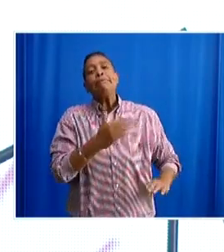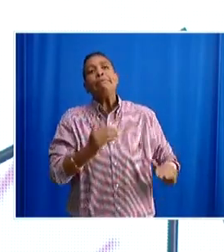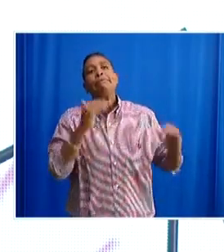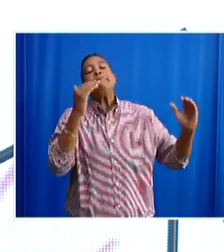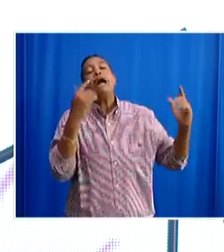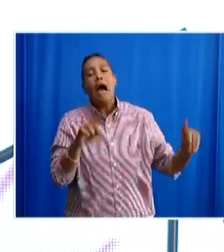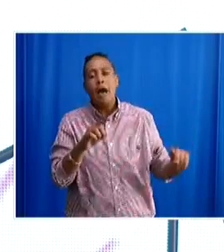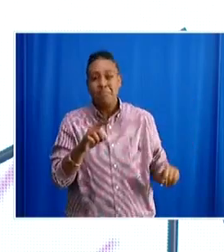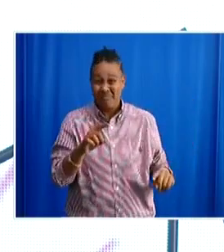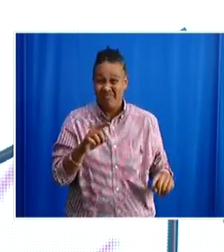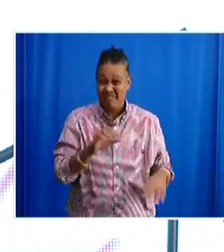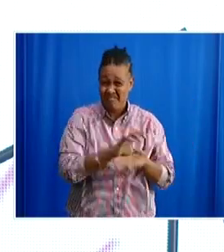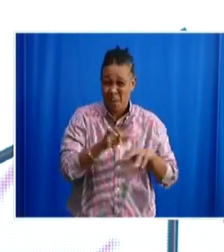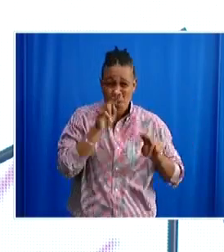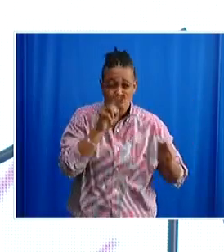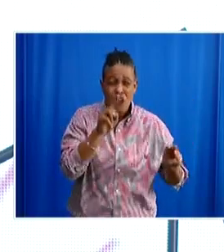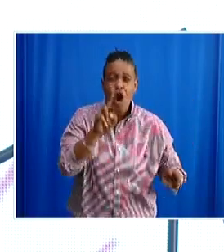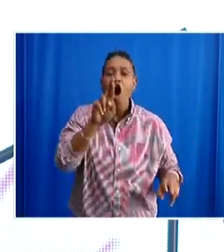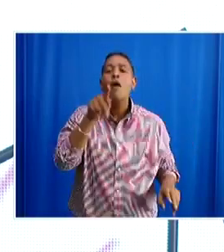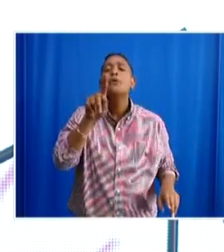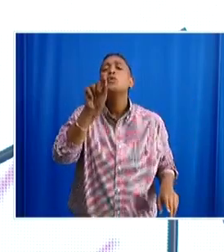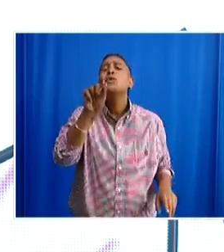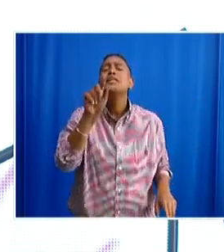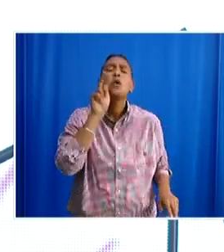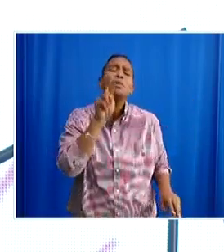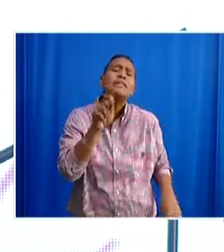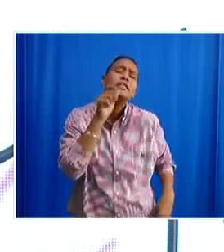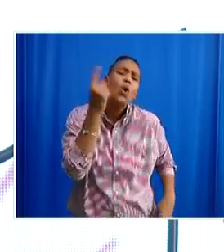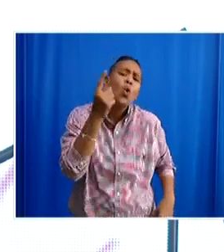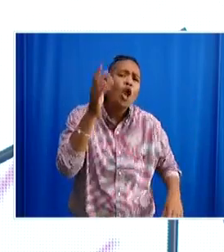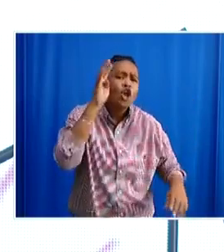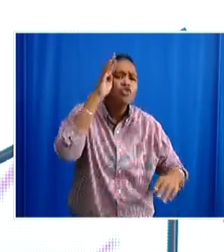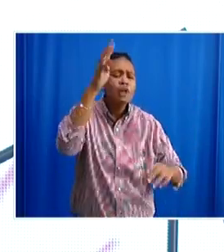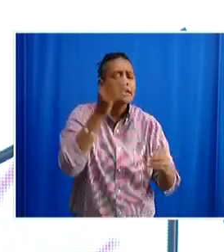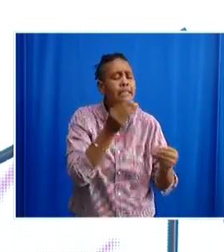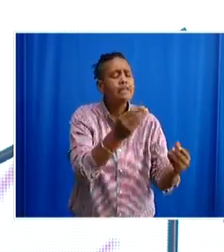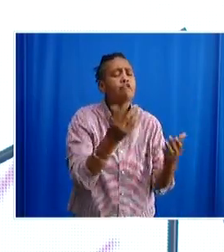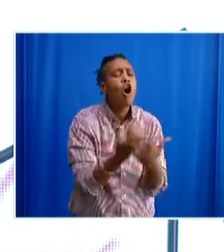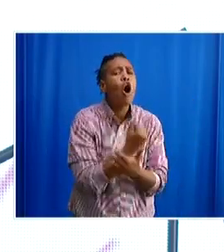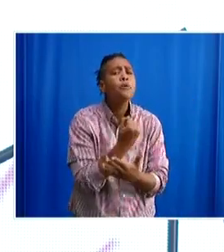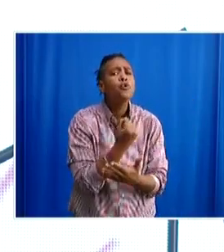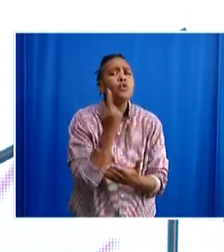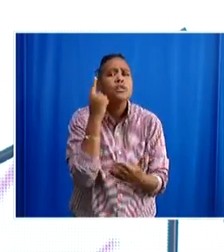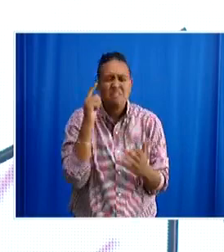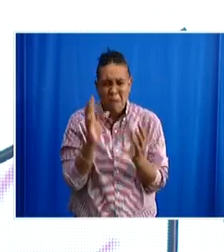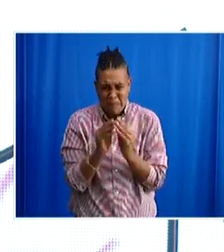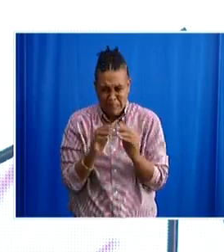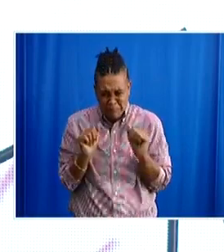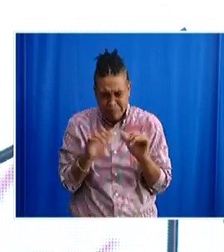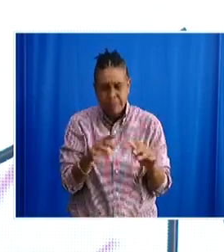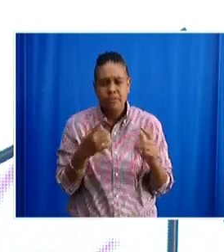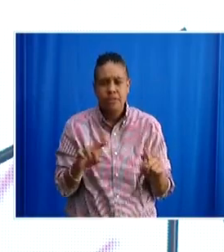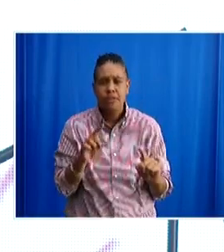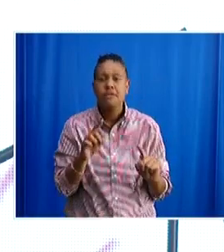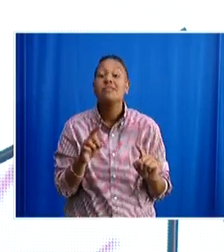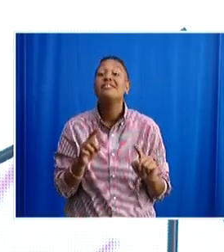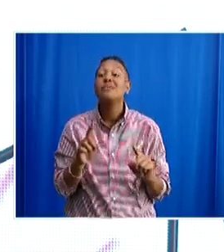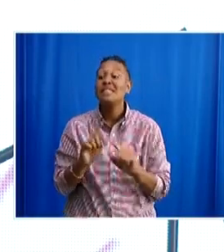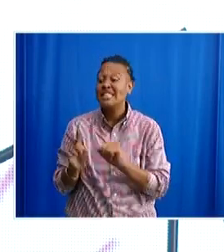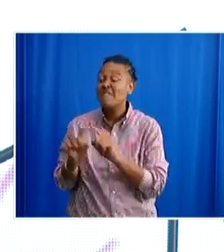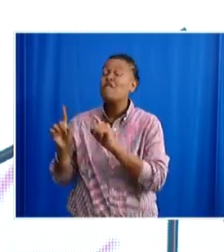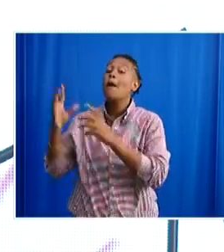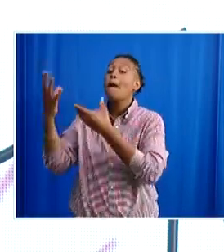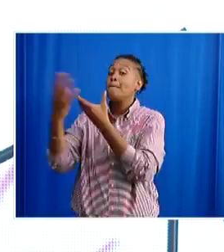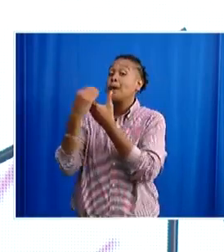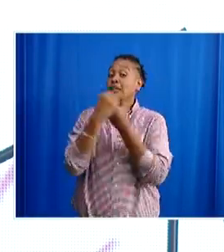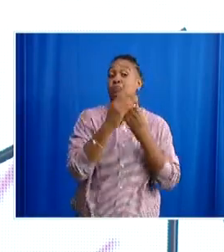to RP20 as we see this as not only creating an opportunity to assess jointly with the participating countries of